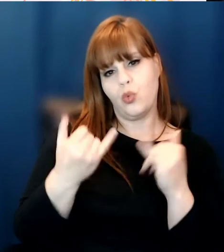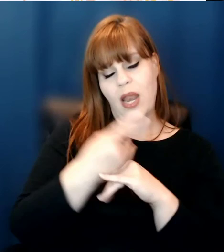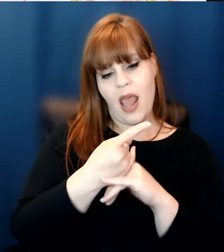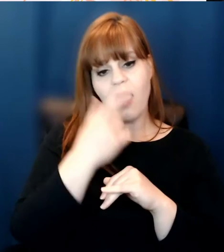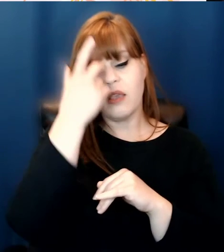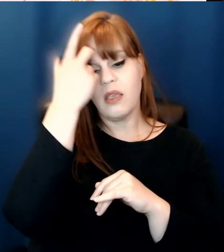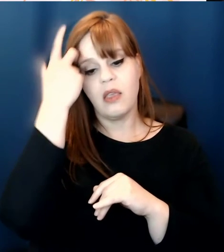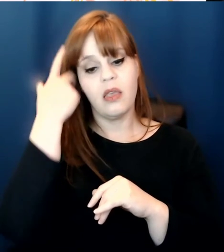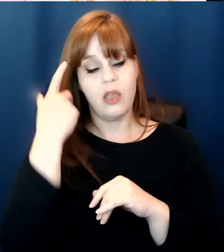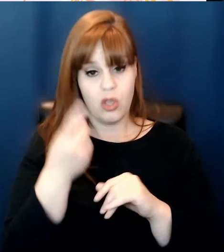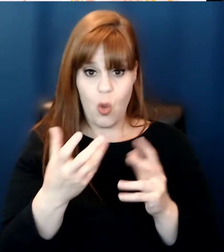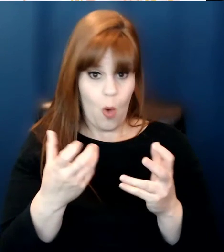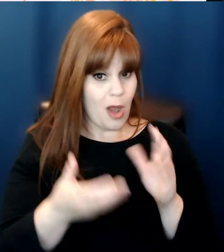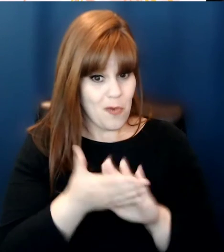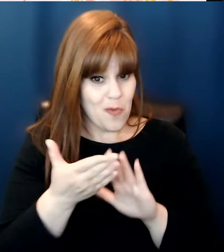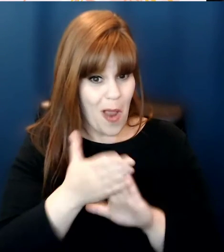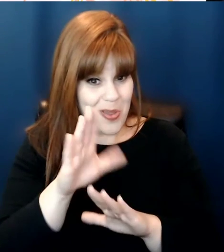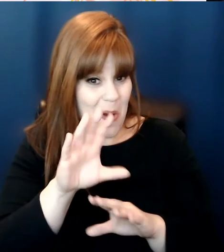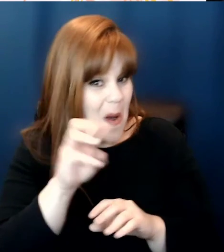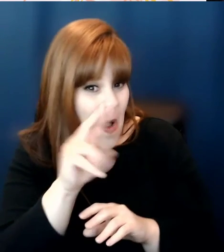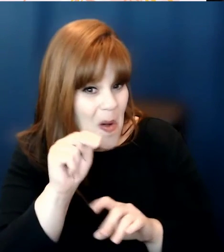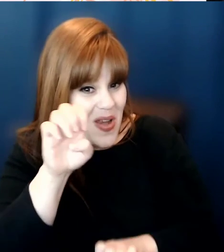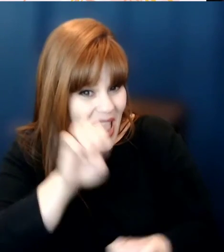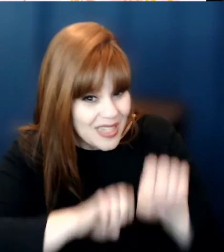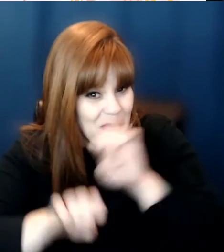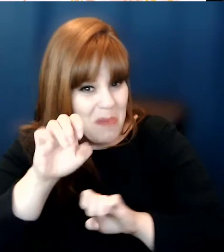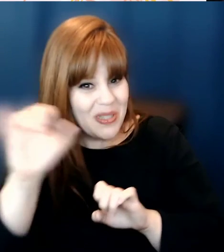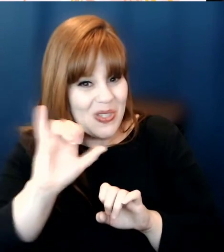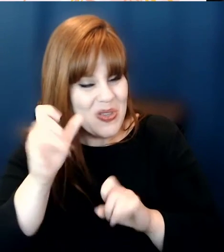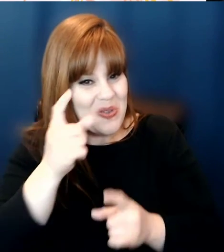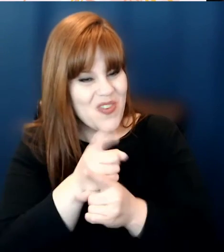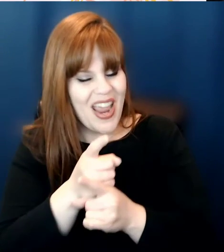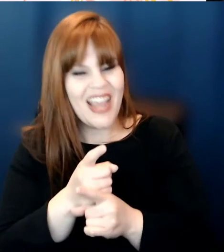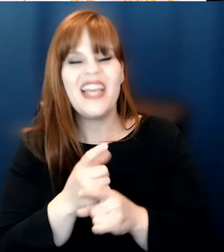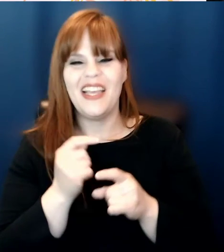and you want to run your own experiments.